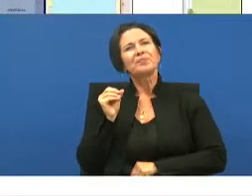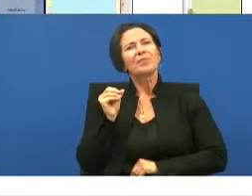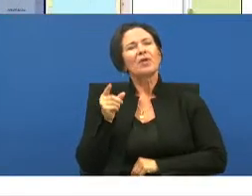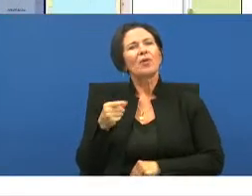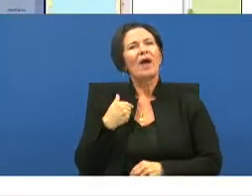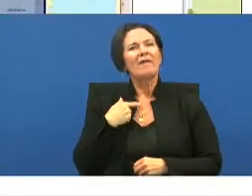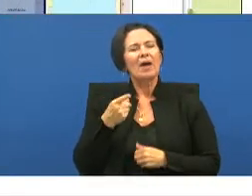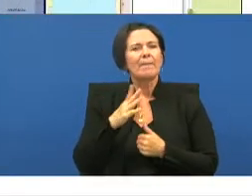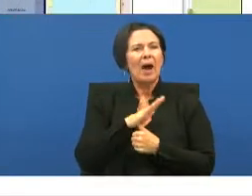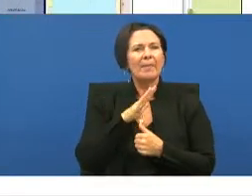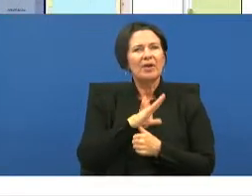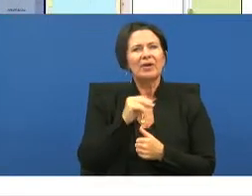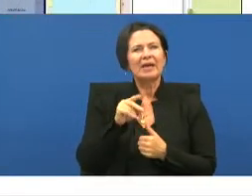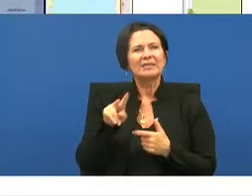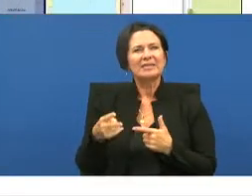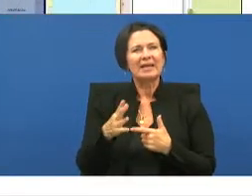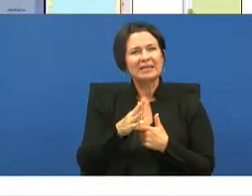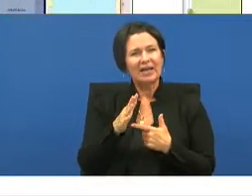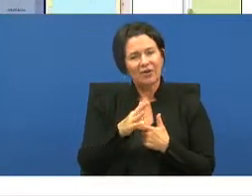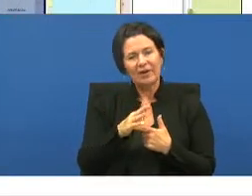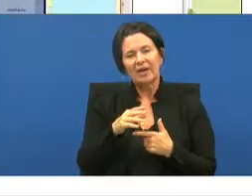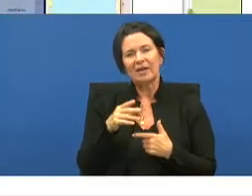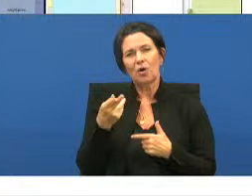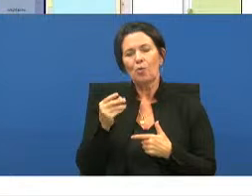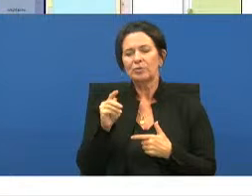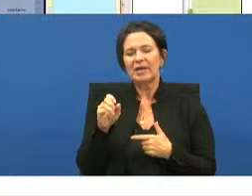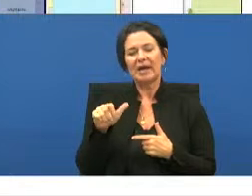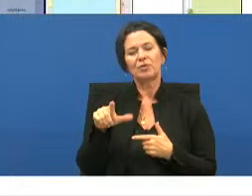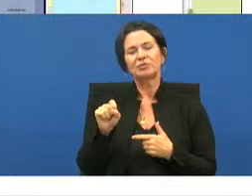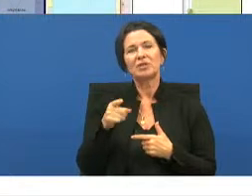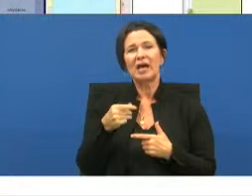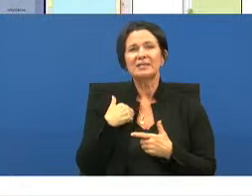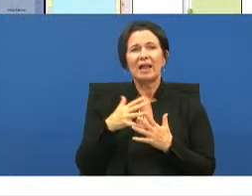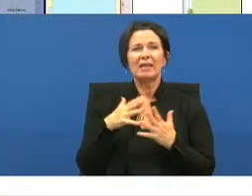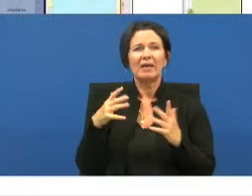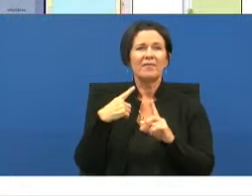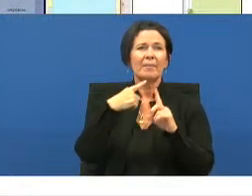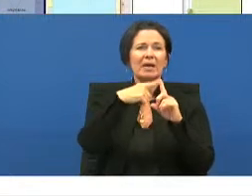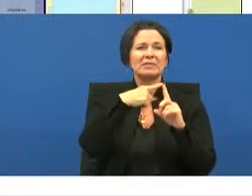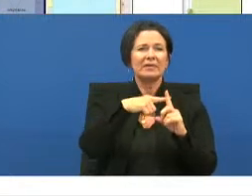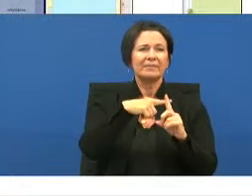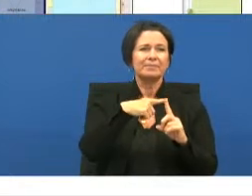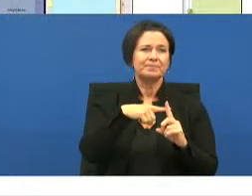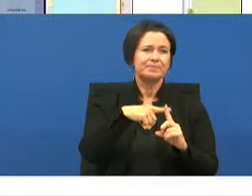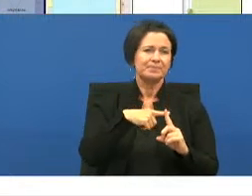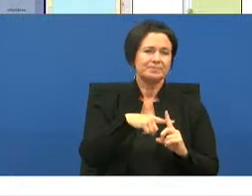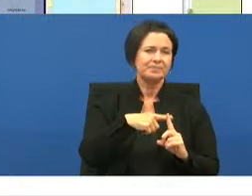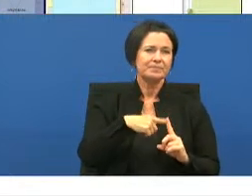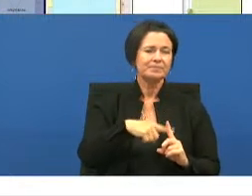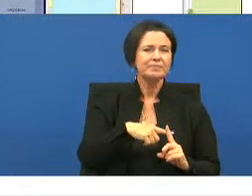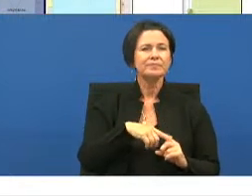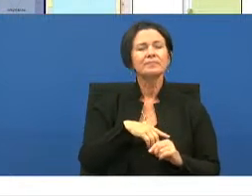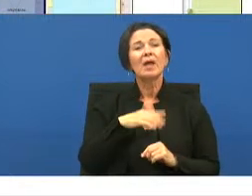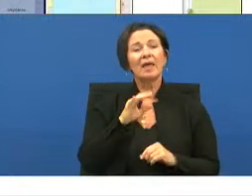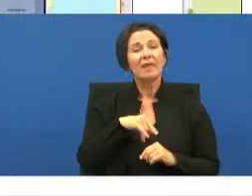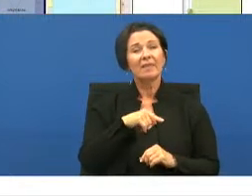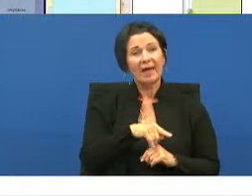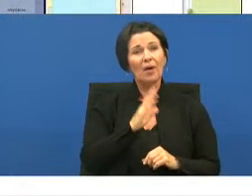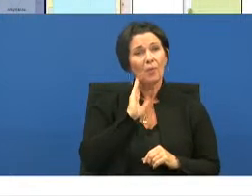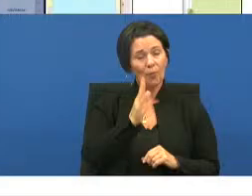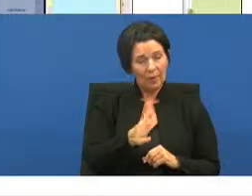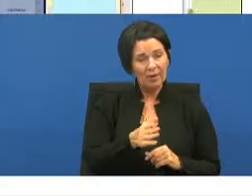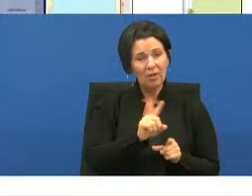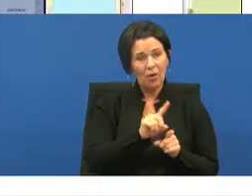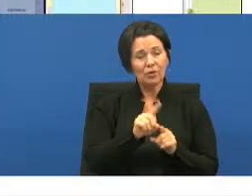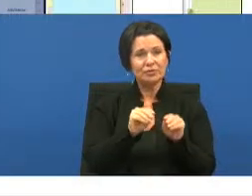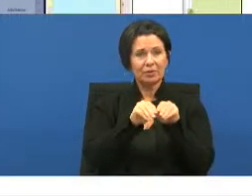secondary set of hotels around. So there's a lot of positive benefit, and that will also then spill over to your